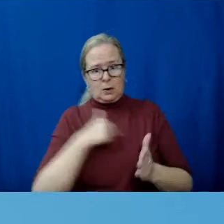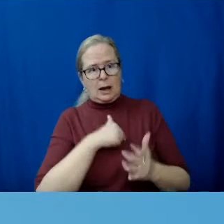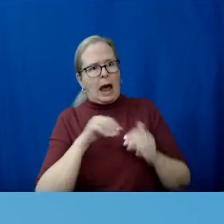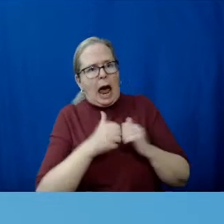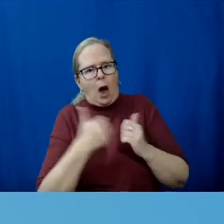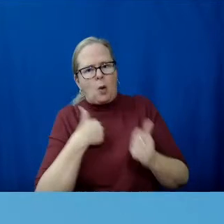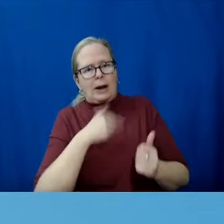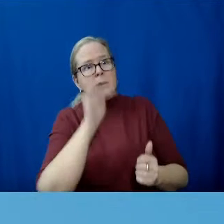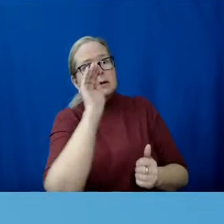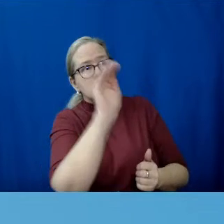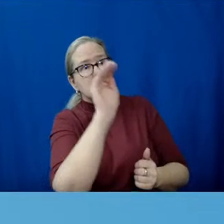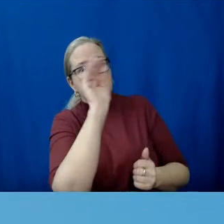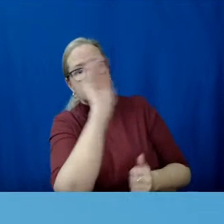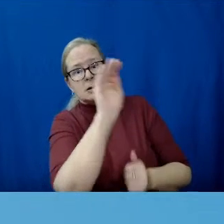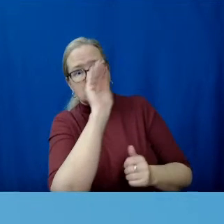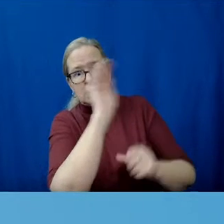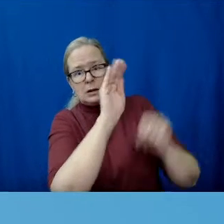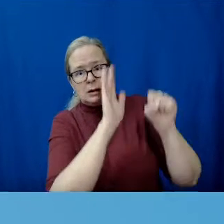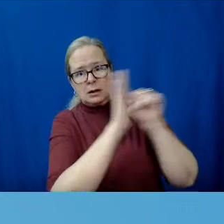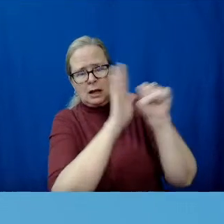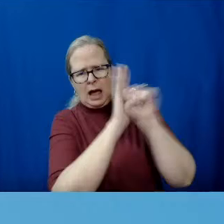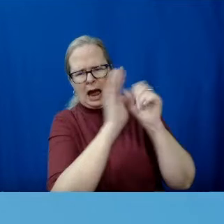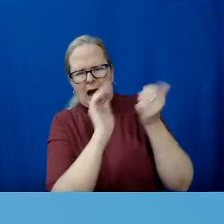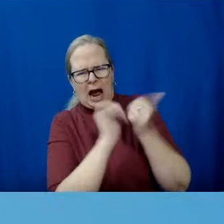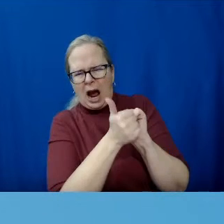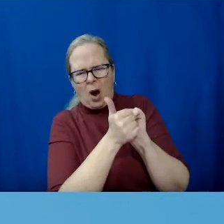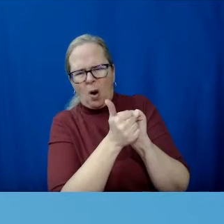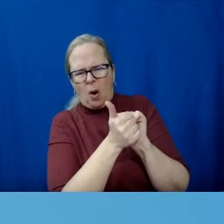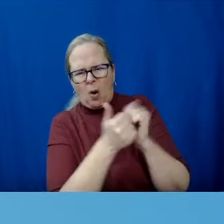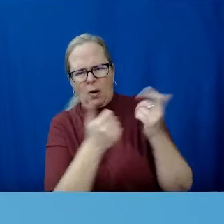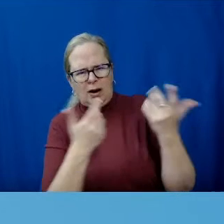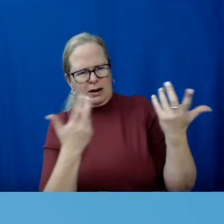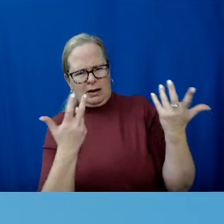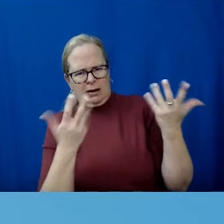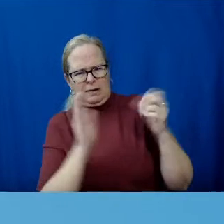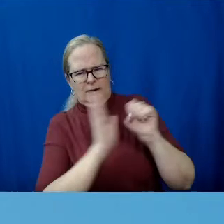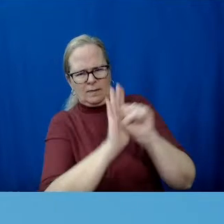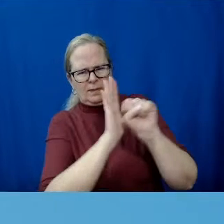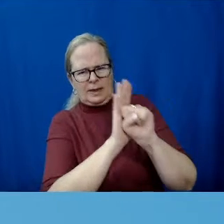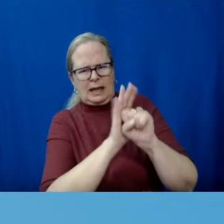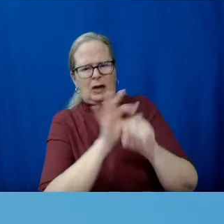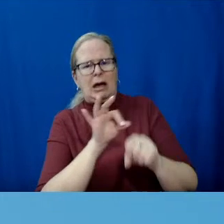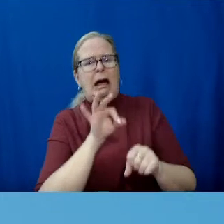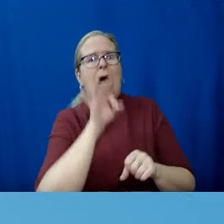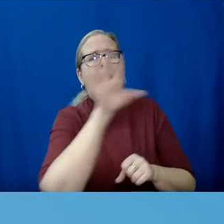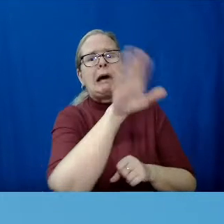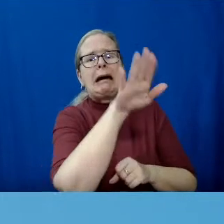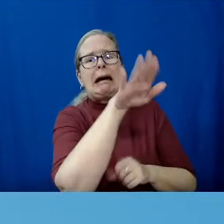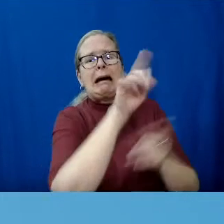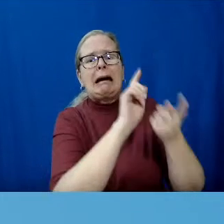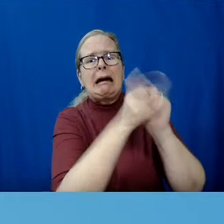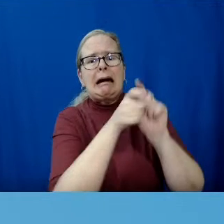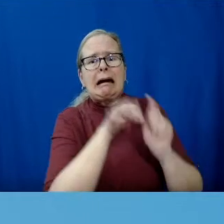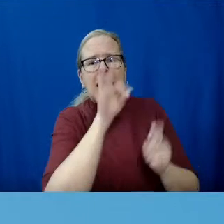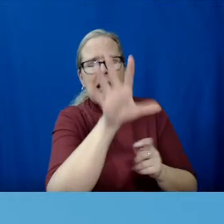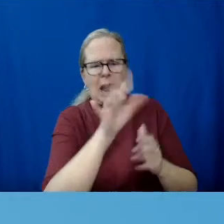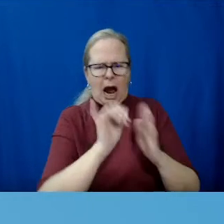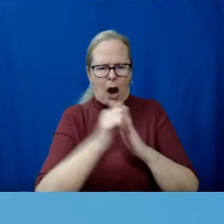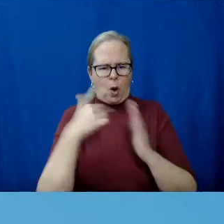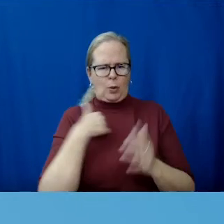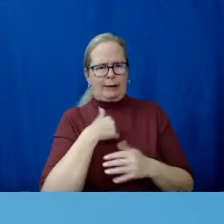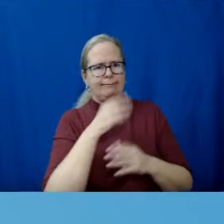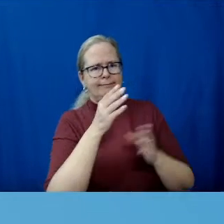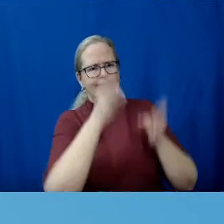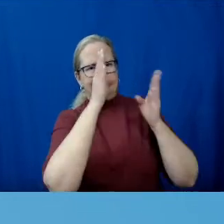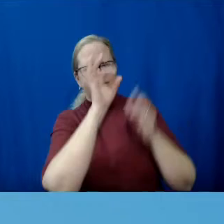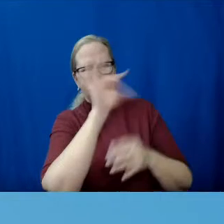might lead to change. I'll just throw that into the mix with the other question. So I think what the question is referring to is in the AGM